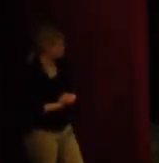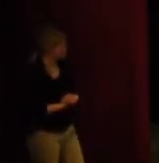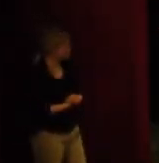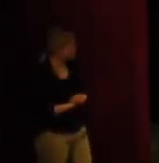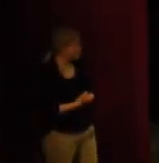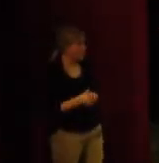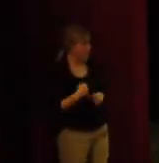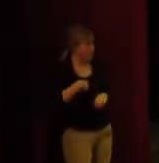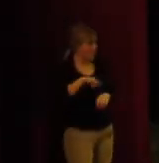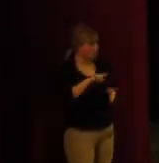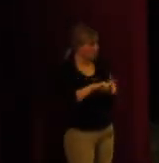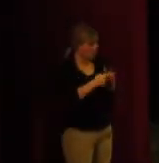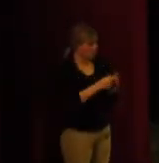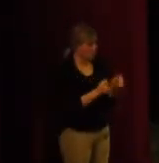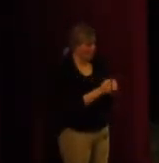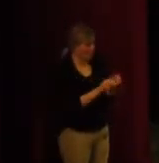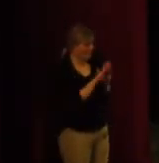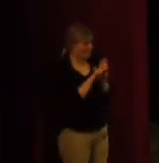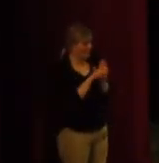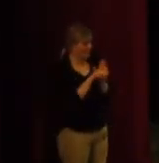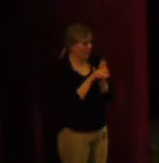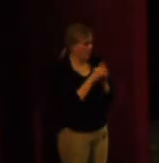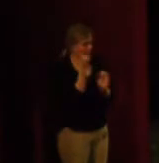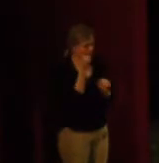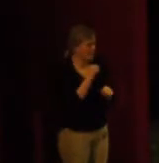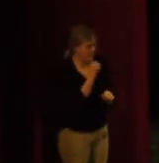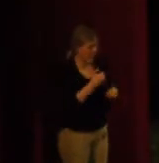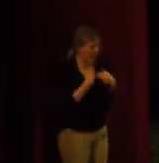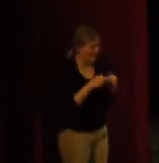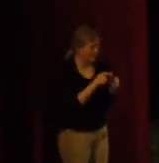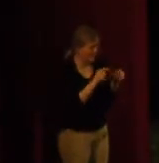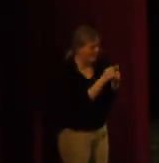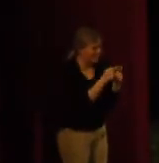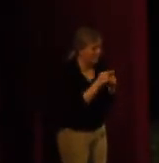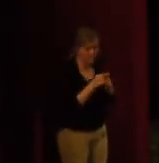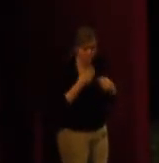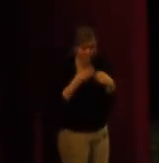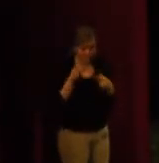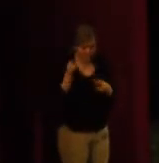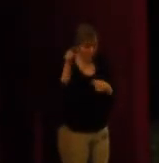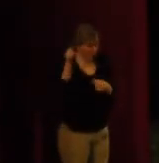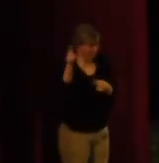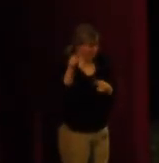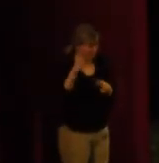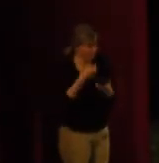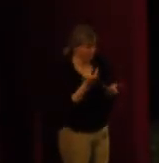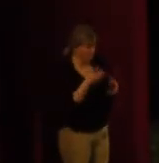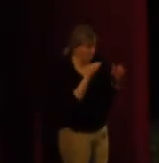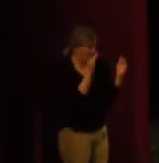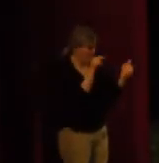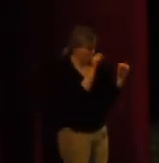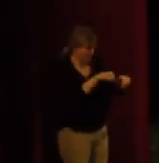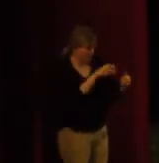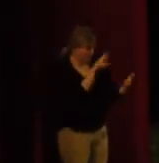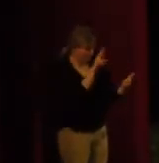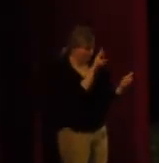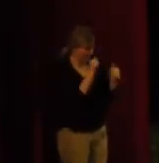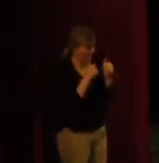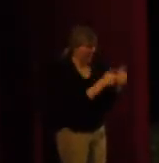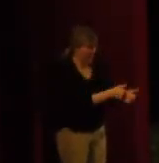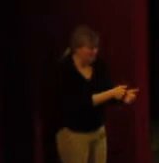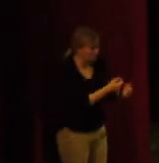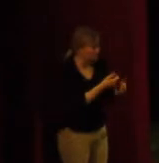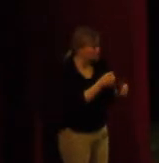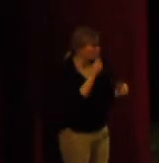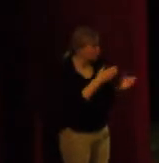So we're going to start off with a video. So if you didn't get the lyrics, they're outside by the front door, and hopefully you will be able to follow them. The song is in